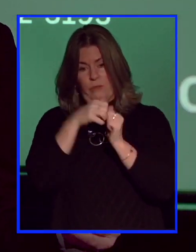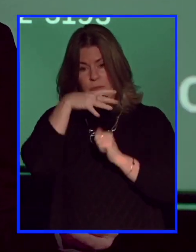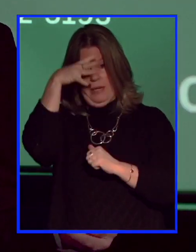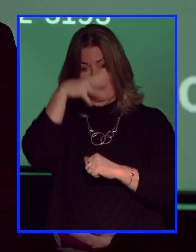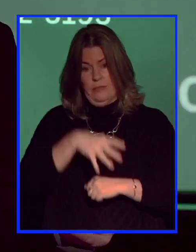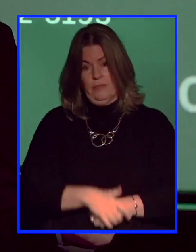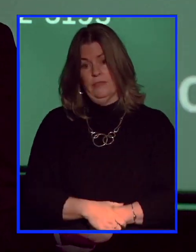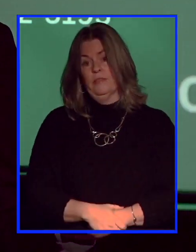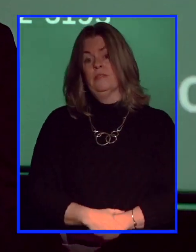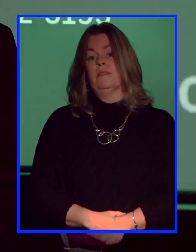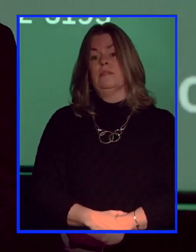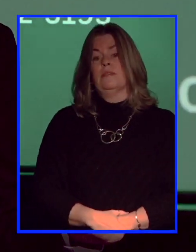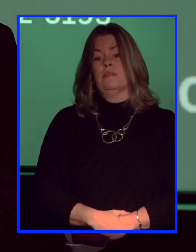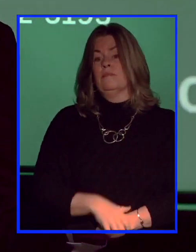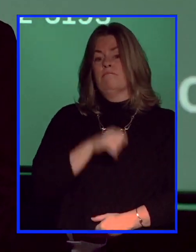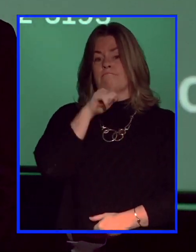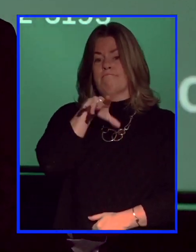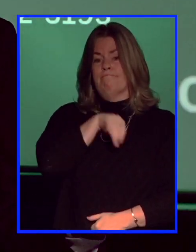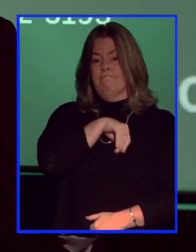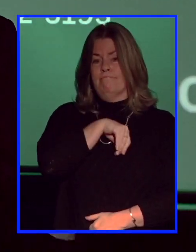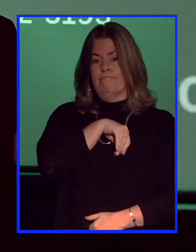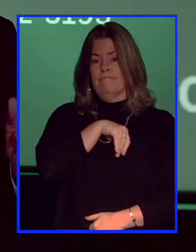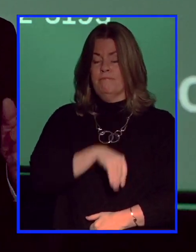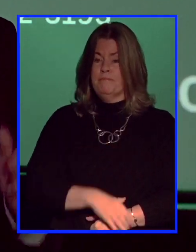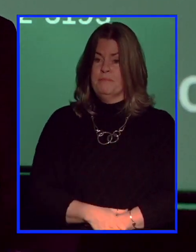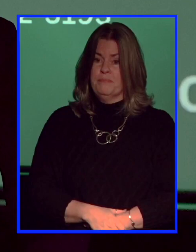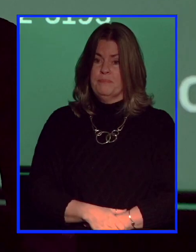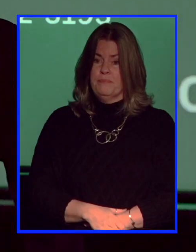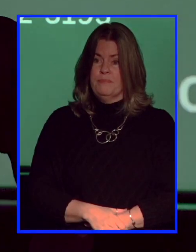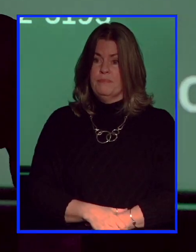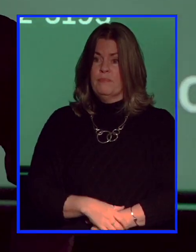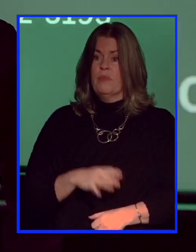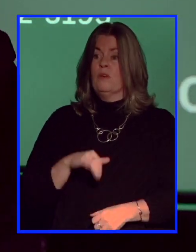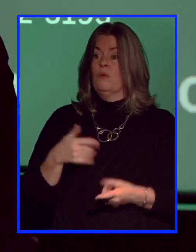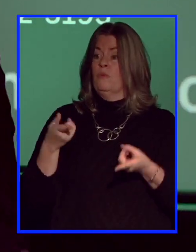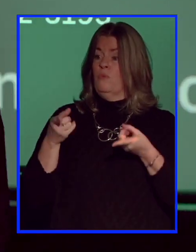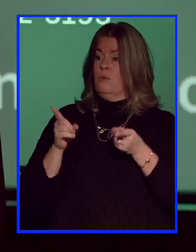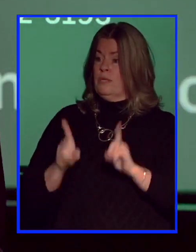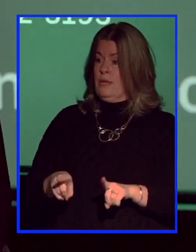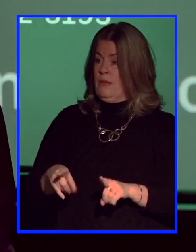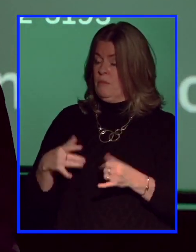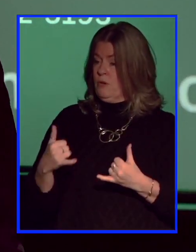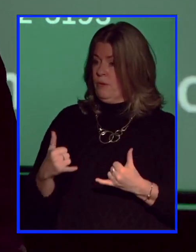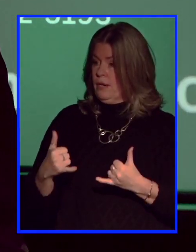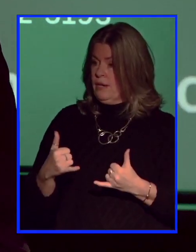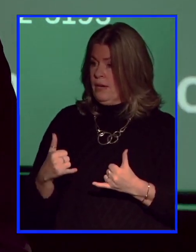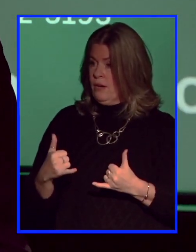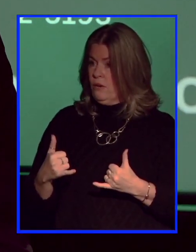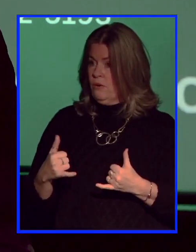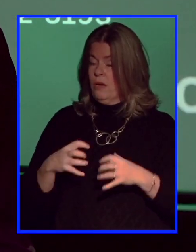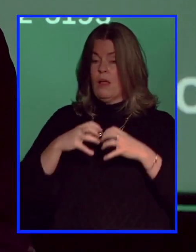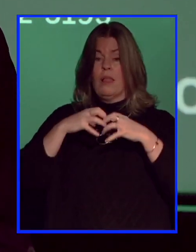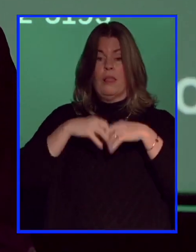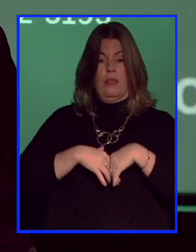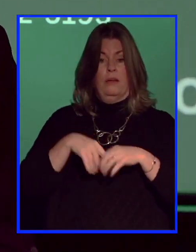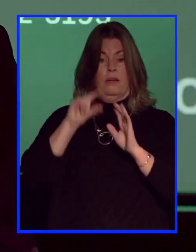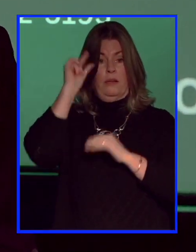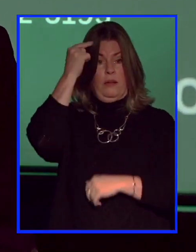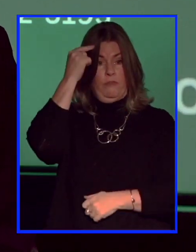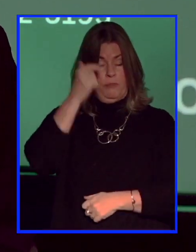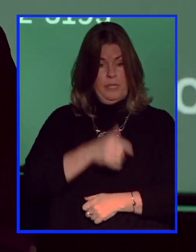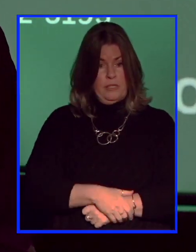parents. That's not acceptable. What's happening right now is these collapsed governments,